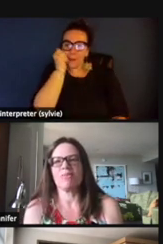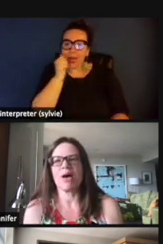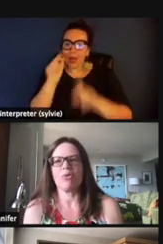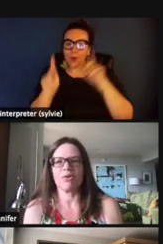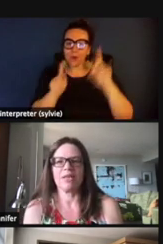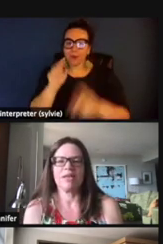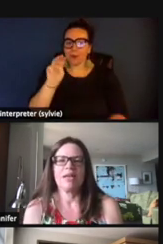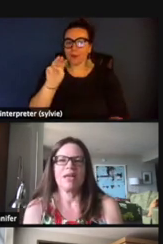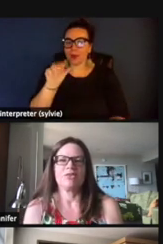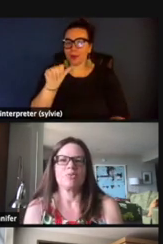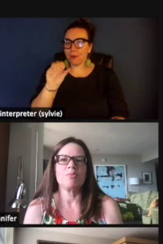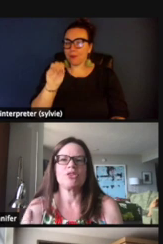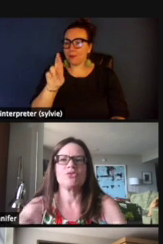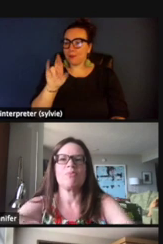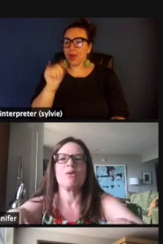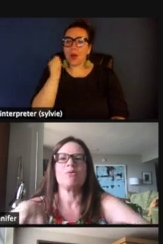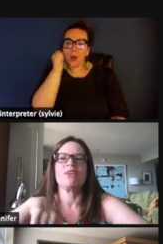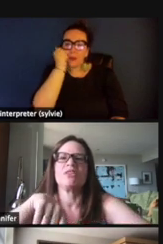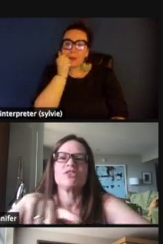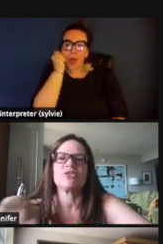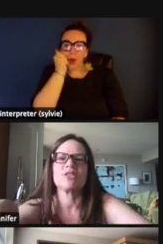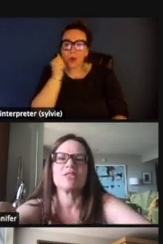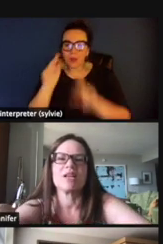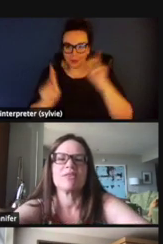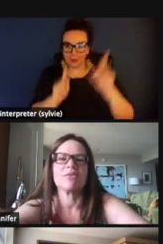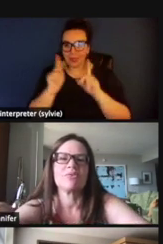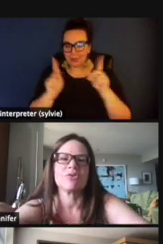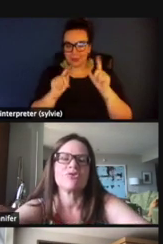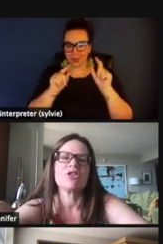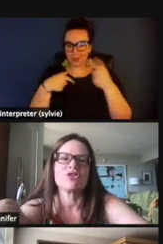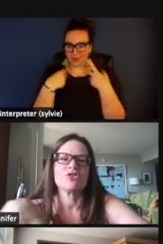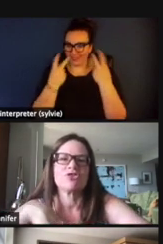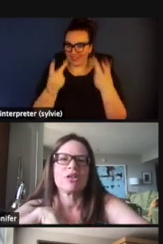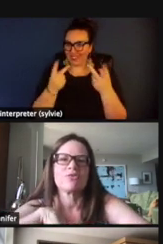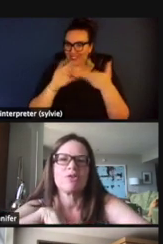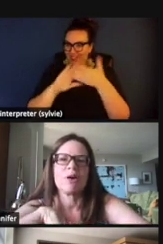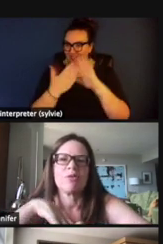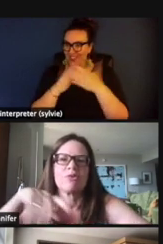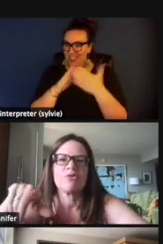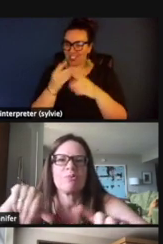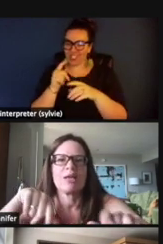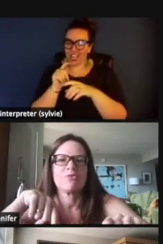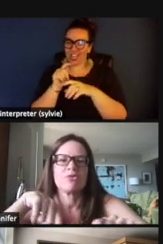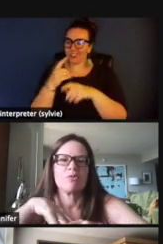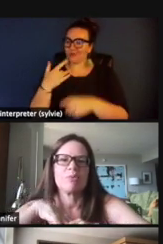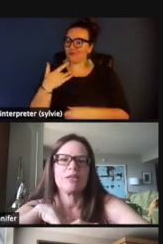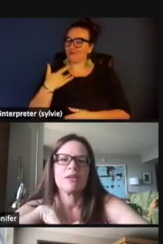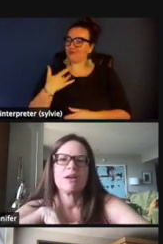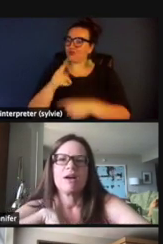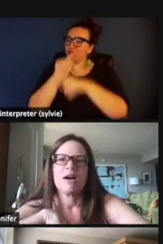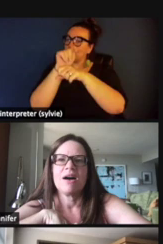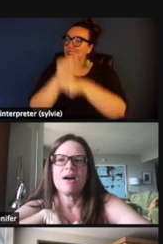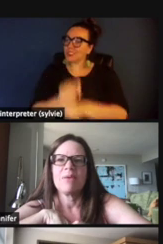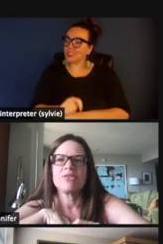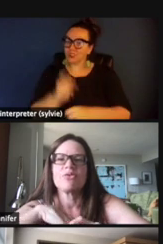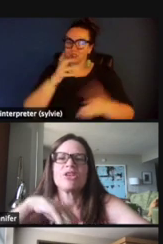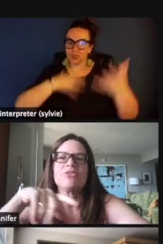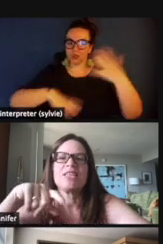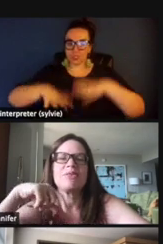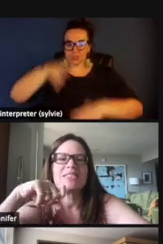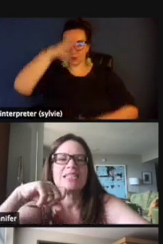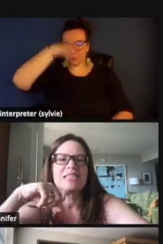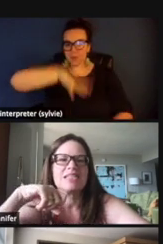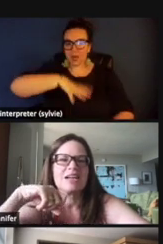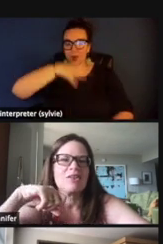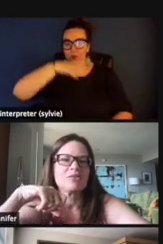are the Maori. And so we went to a Maori village, and so this is kind of the traditional dress for the Maori, for the man and for the woman. And so can you